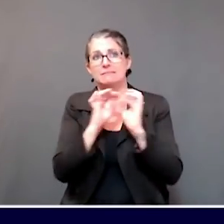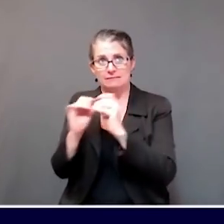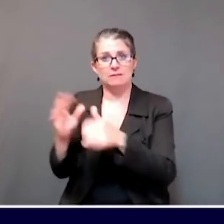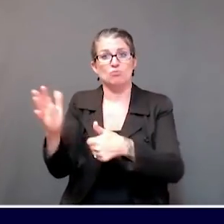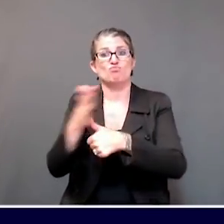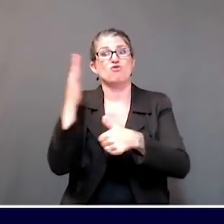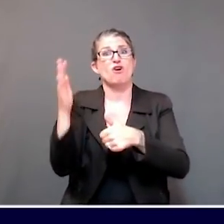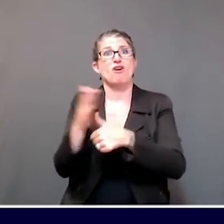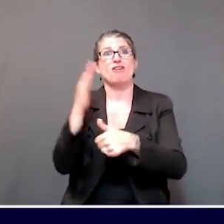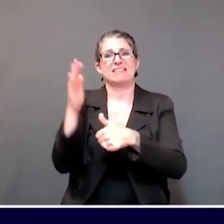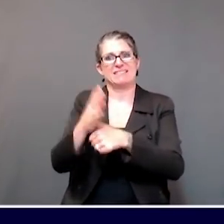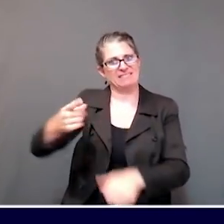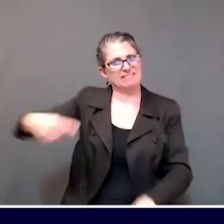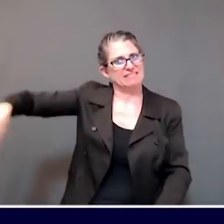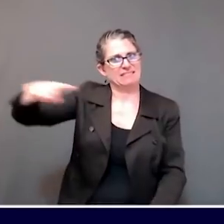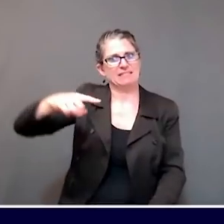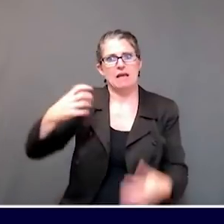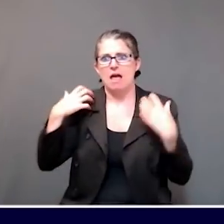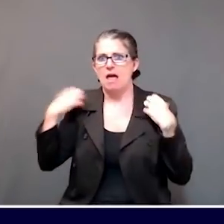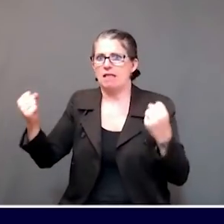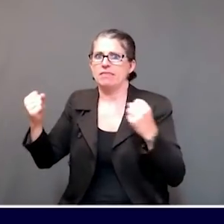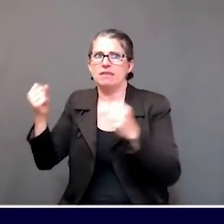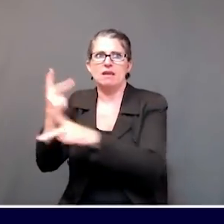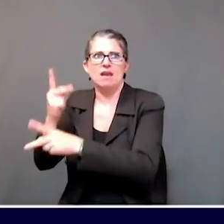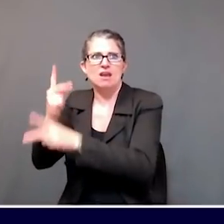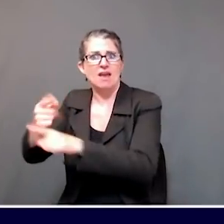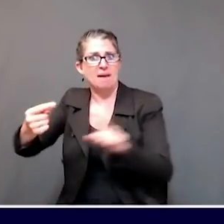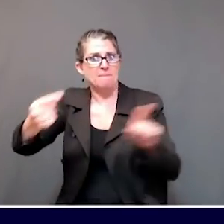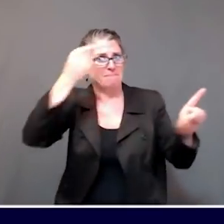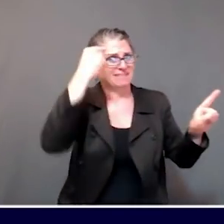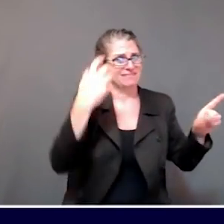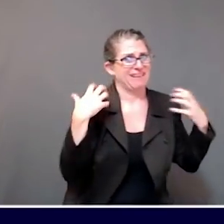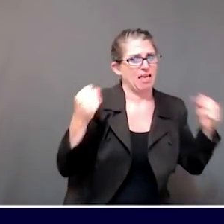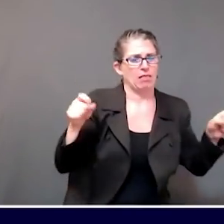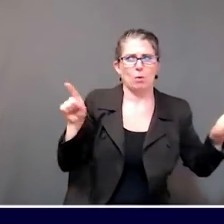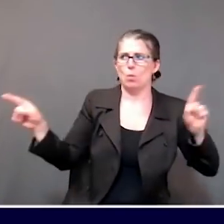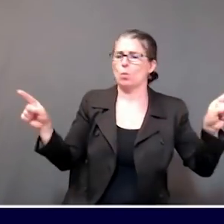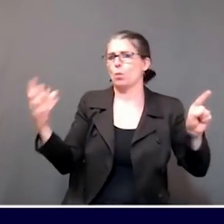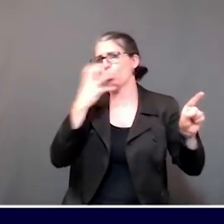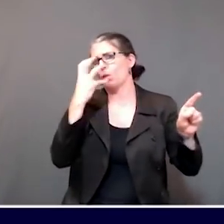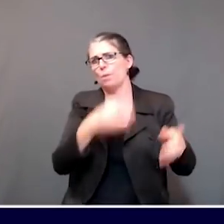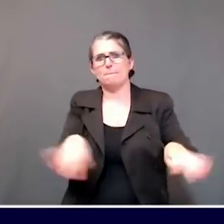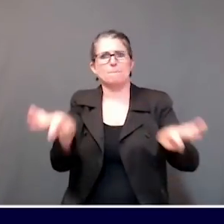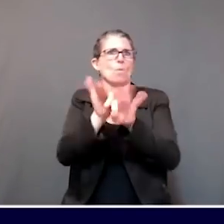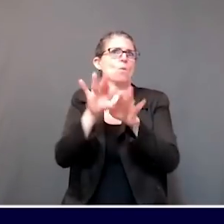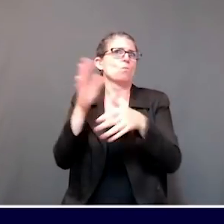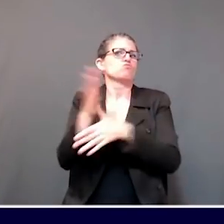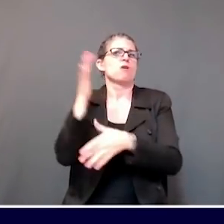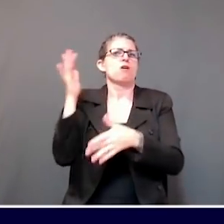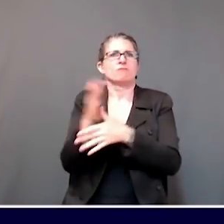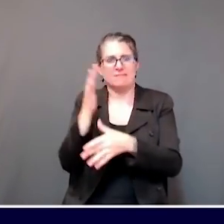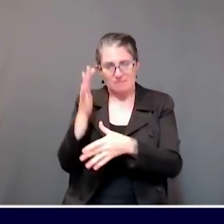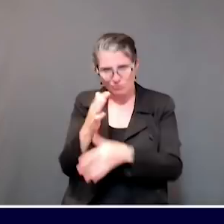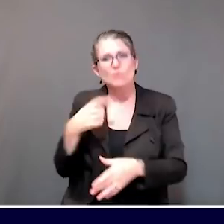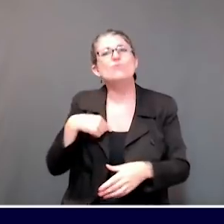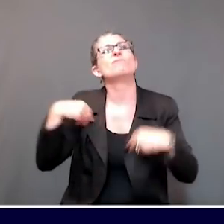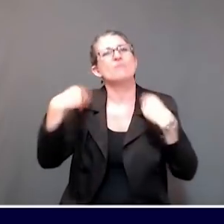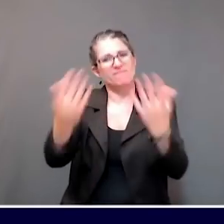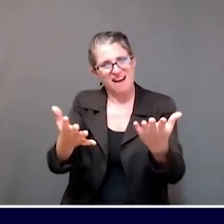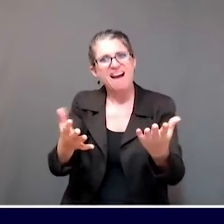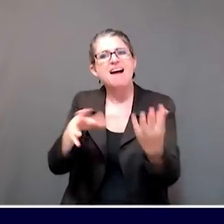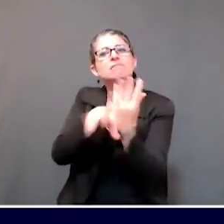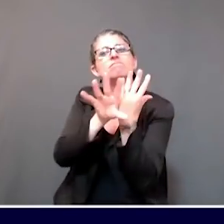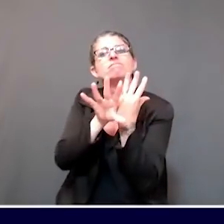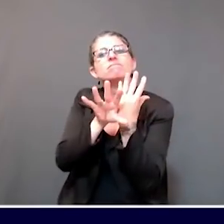the pandemic. That's why very early on, we provided support for telehealth so that people could continue to engage with